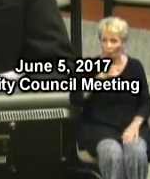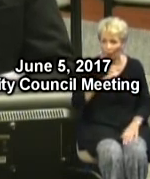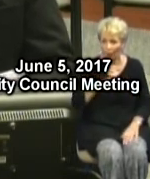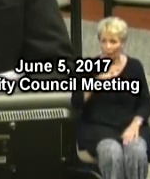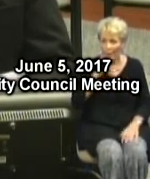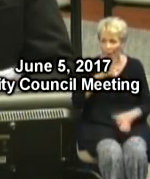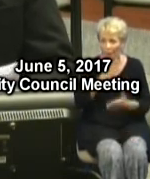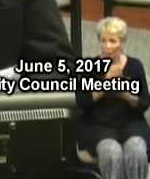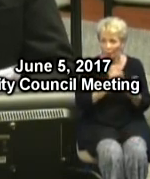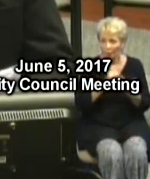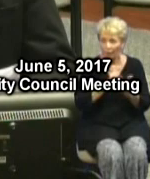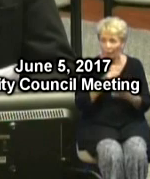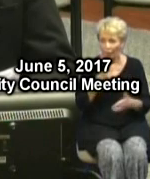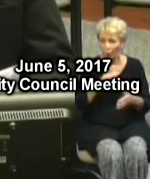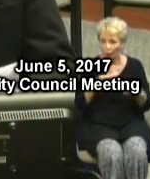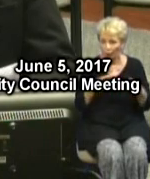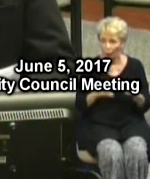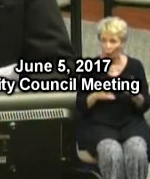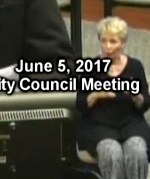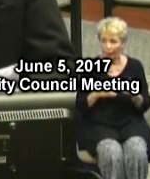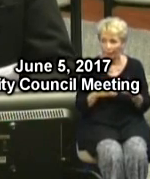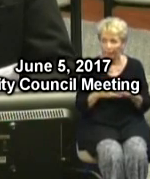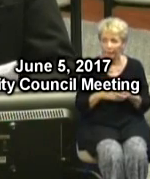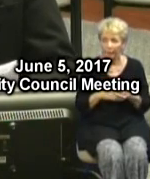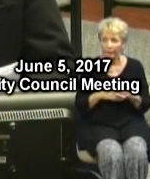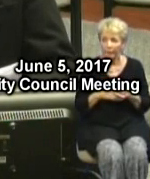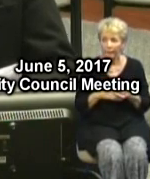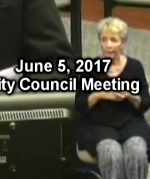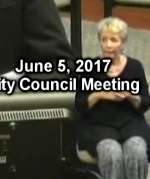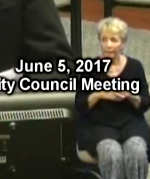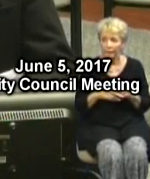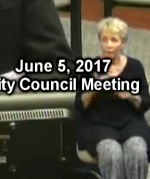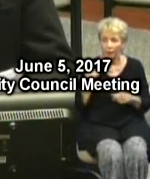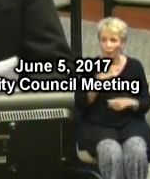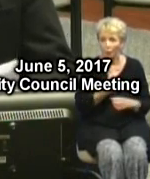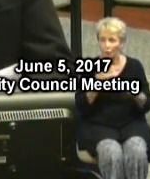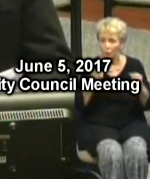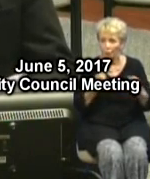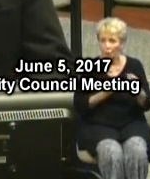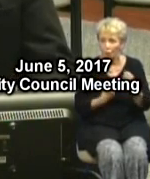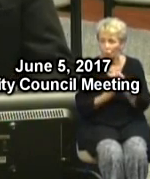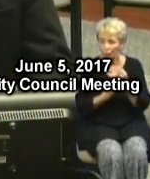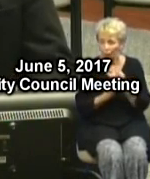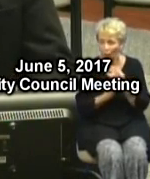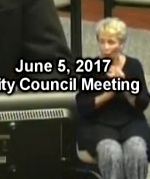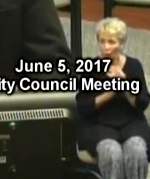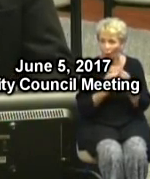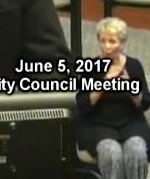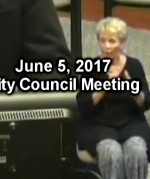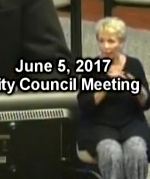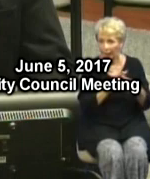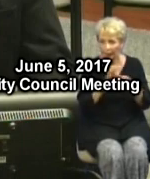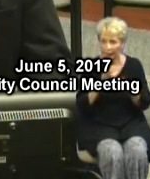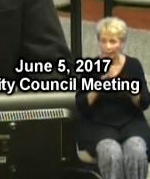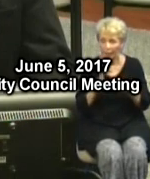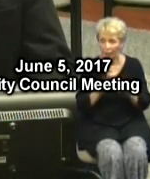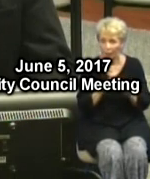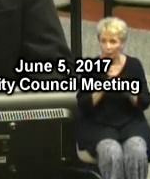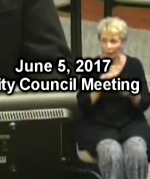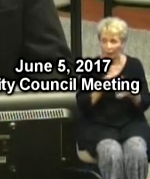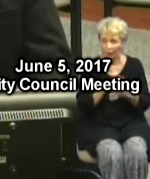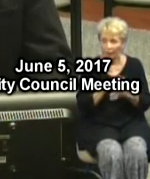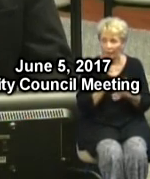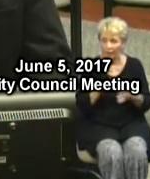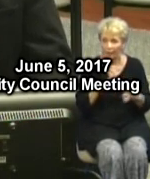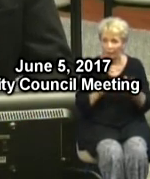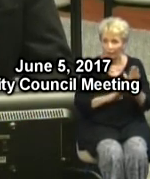part of the Greenway. And we strongly support the connections as well as the sensitive